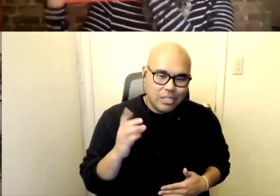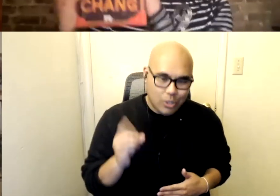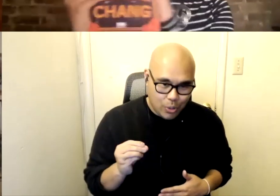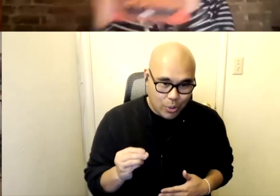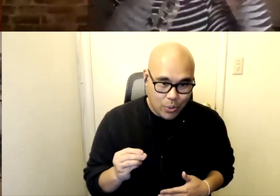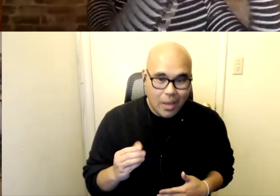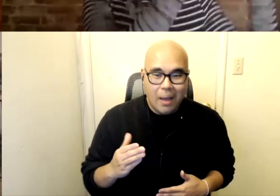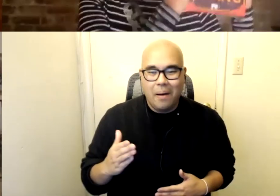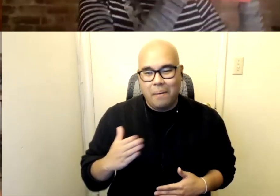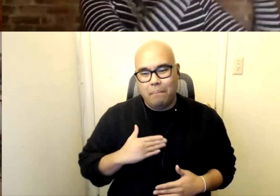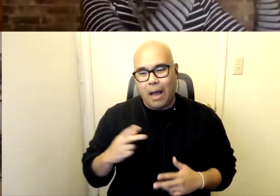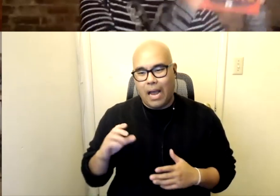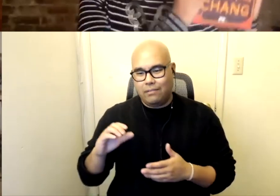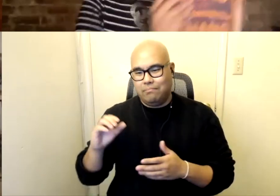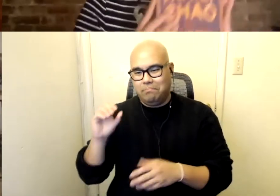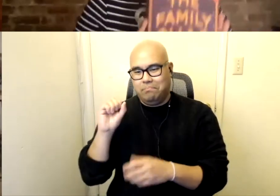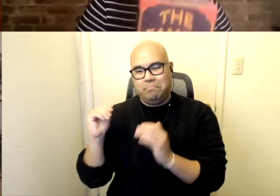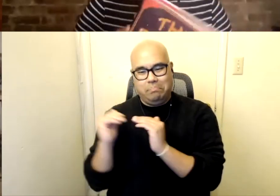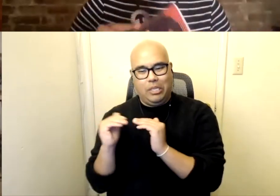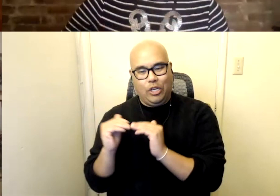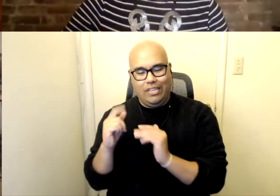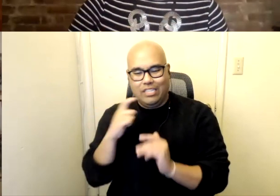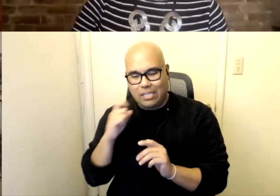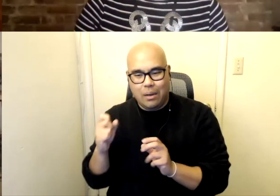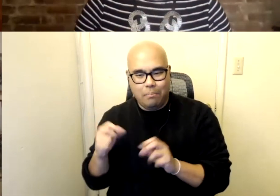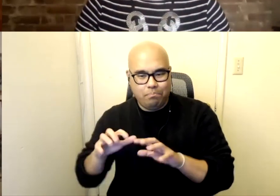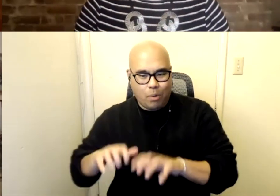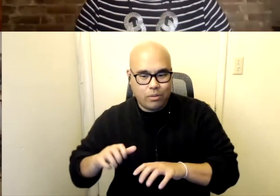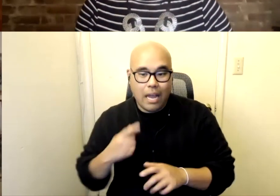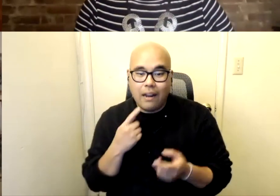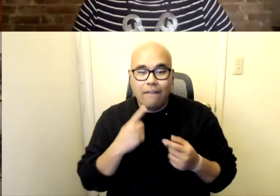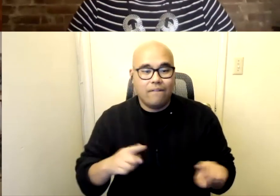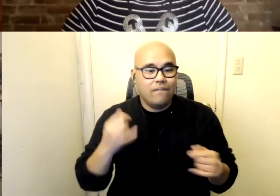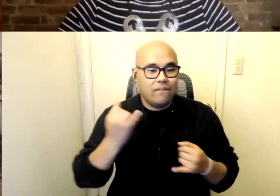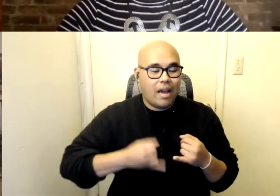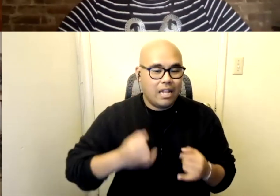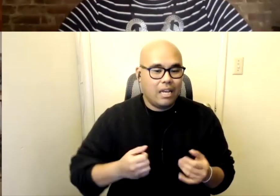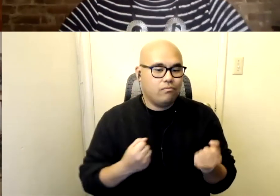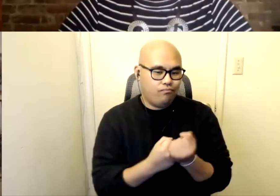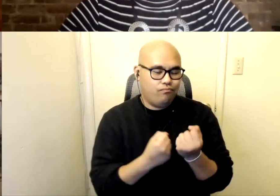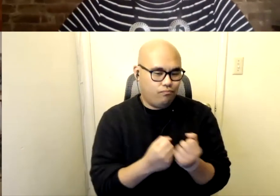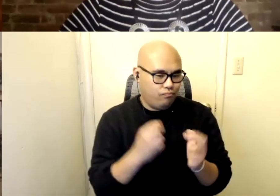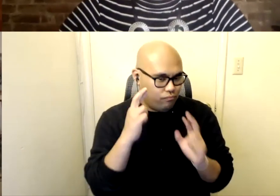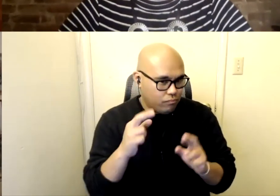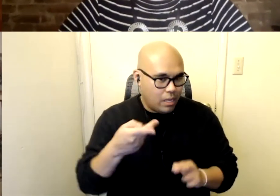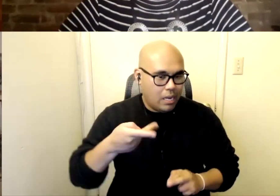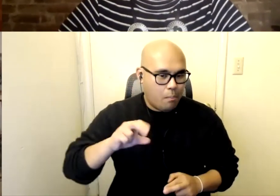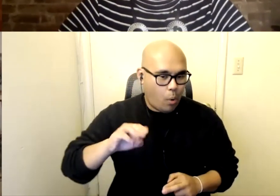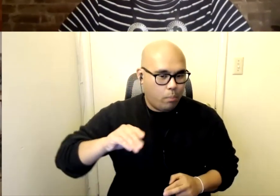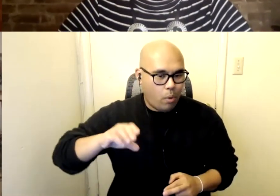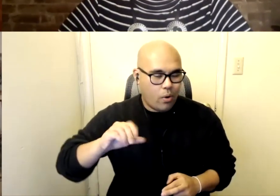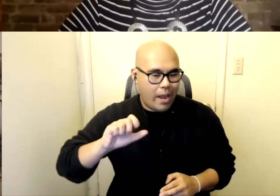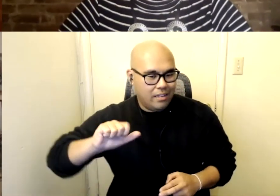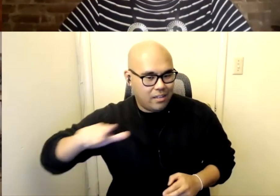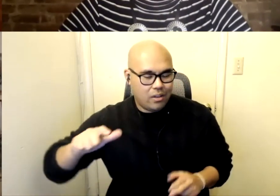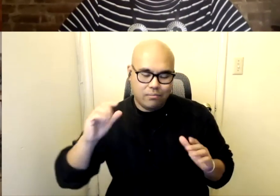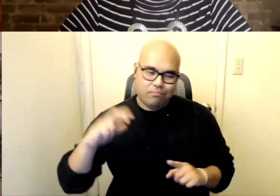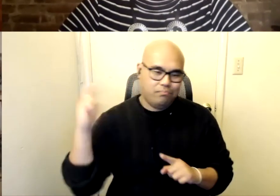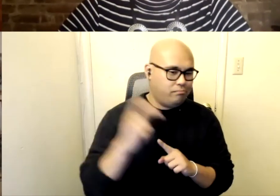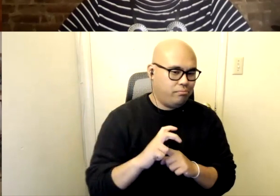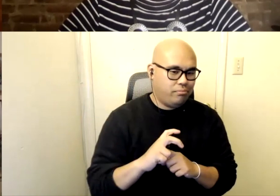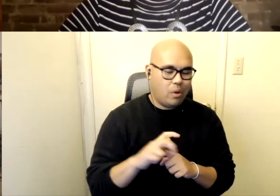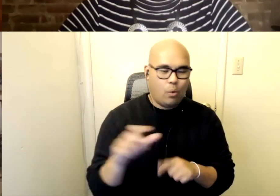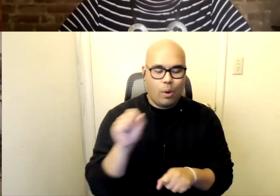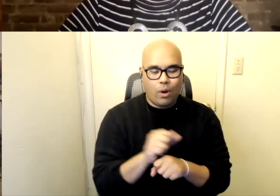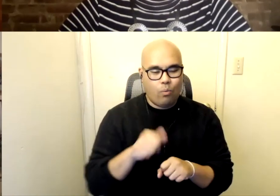it. And finally, I want to give a big shout out to Pro Bono ASL, who are absolutely amazing. We work with them all